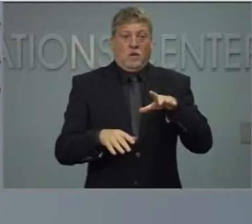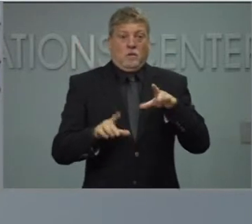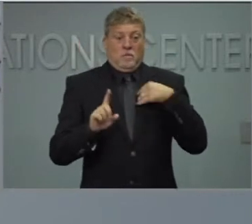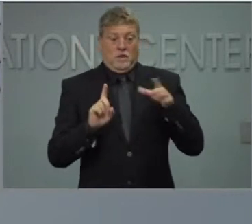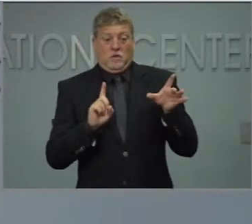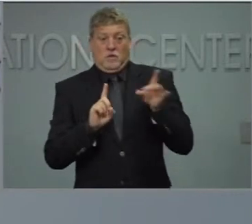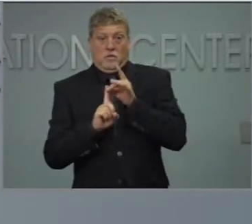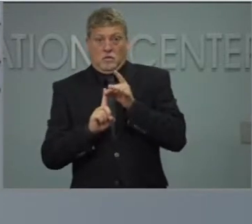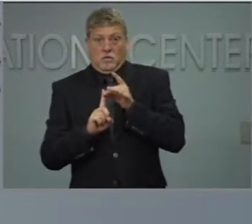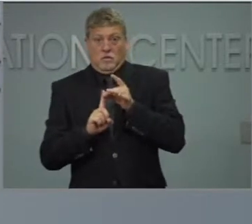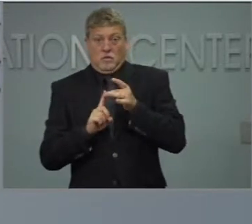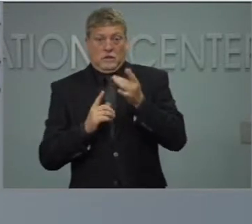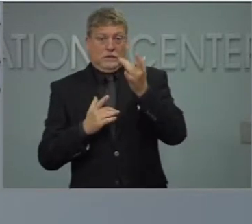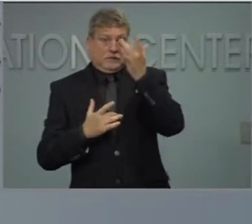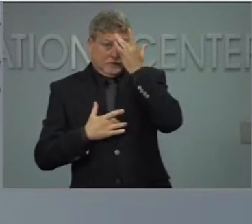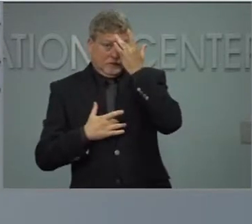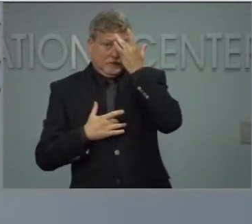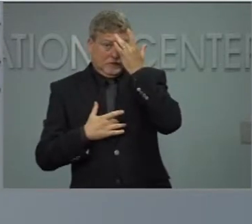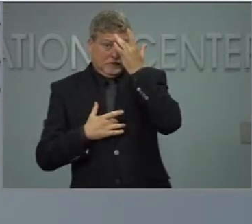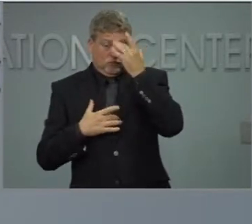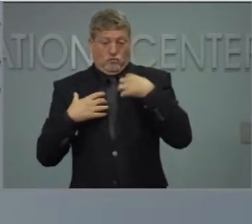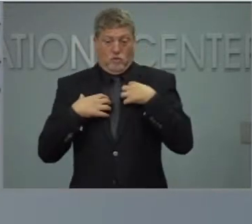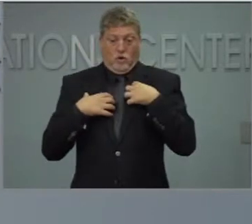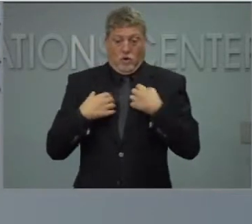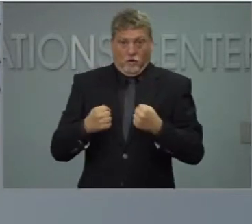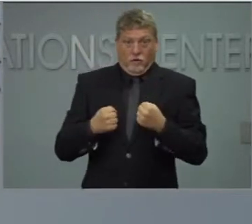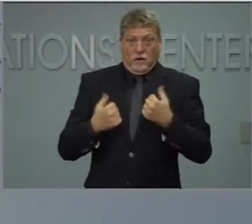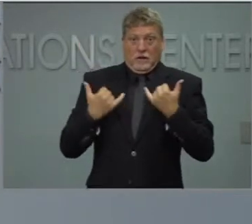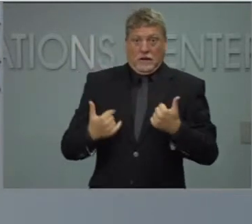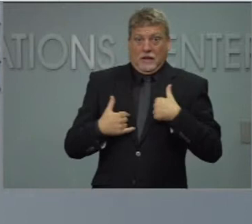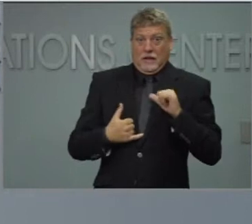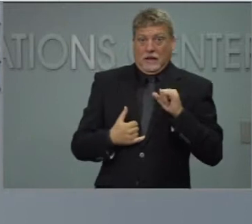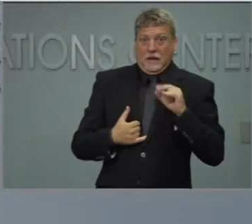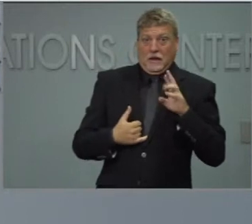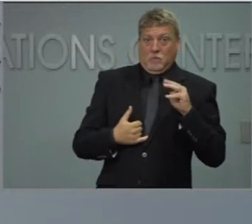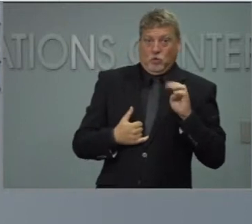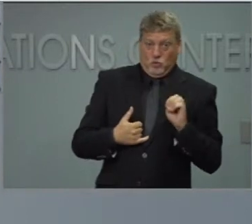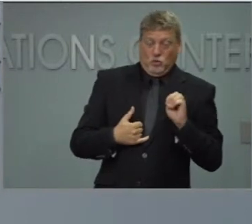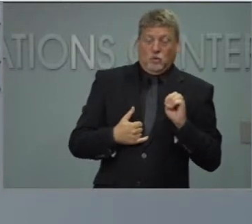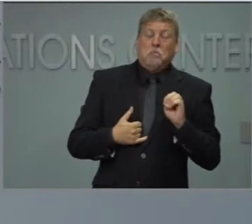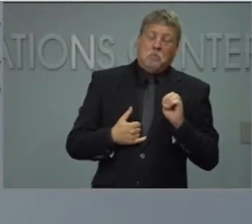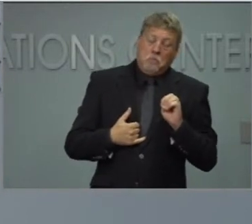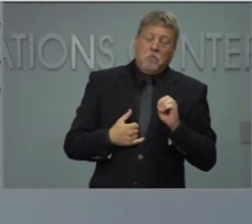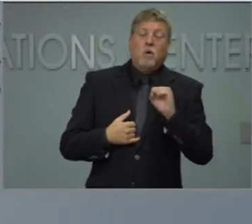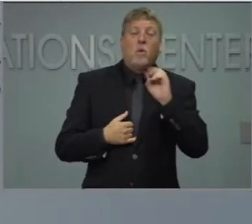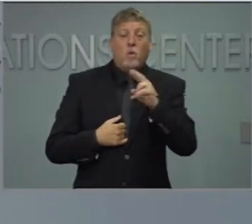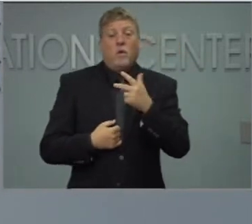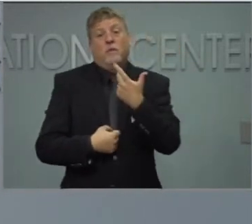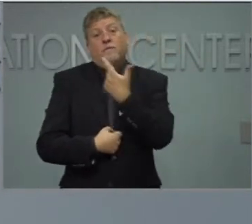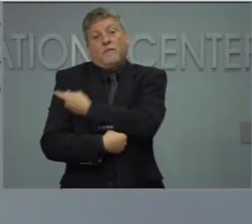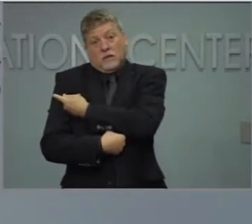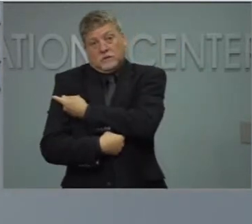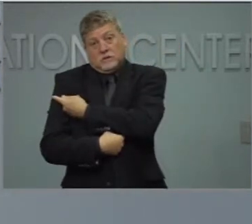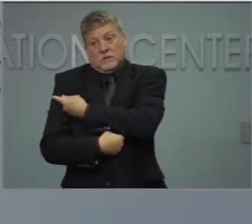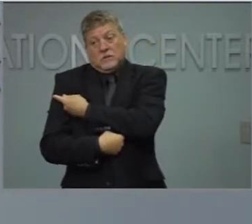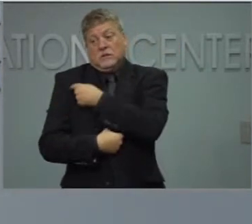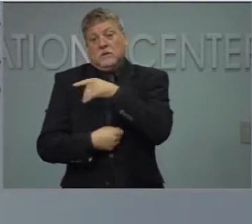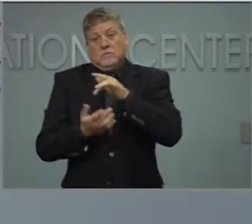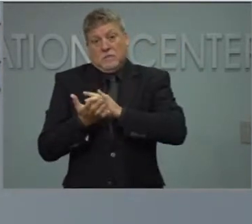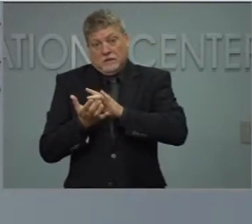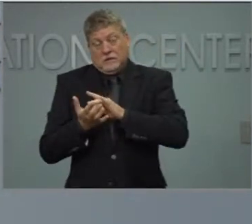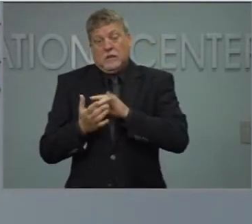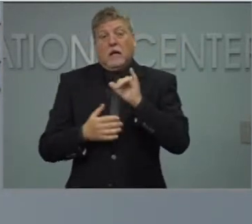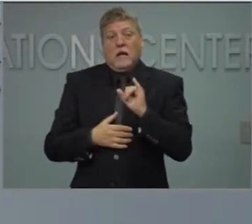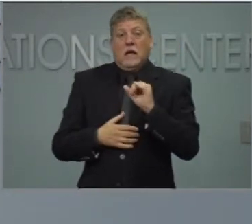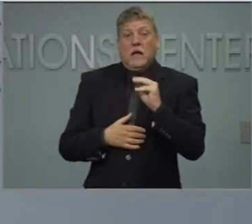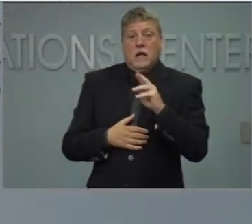immunity versus when you get a vaccine and you build immunity. Vaccine is a supercharged way of teaching your body about COVID and all different